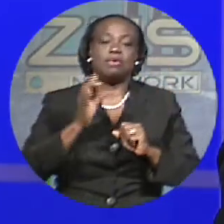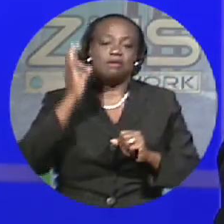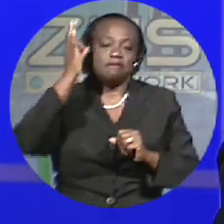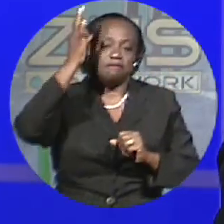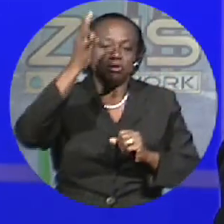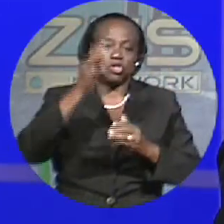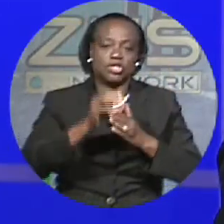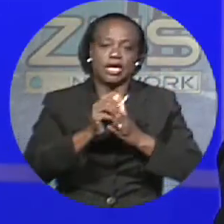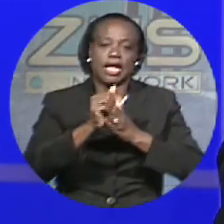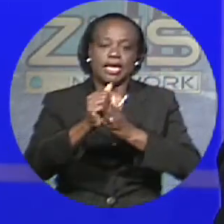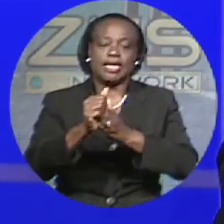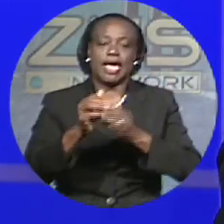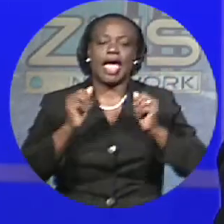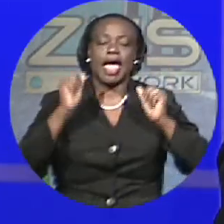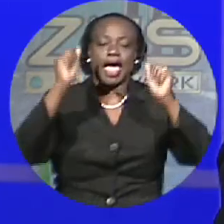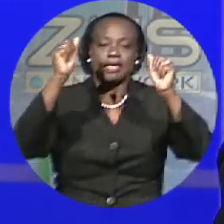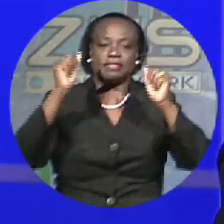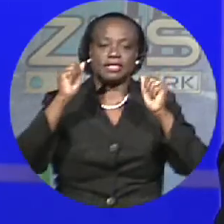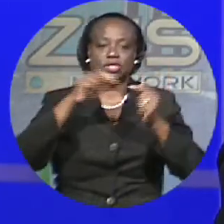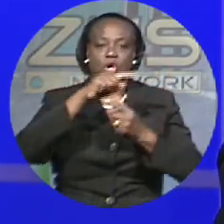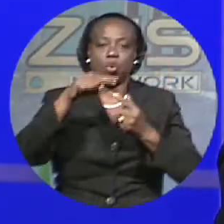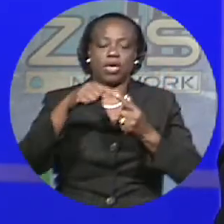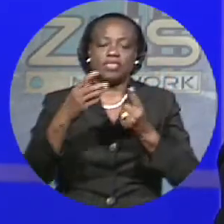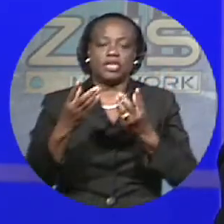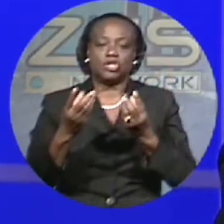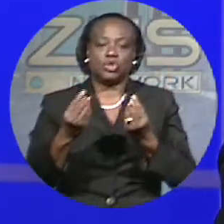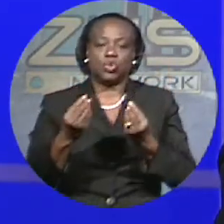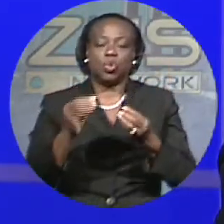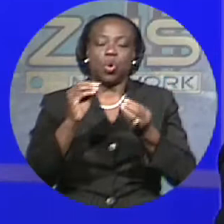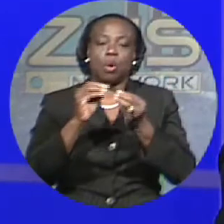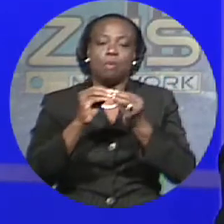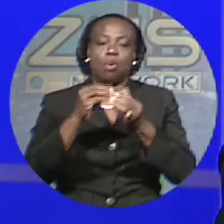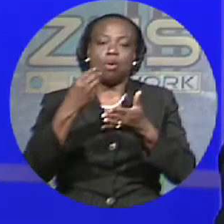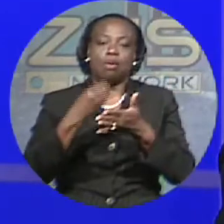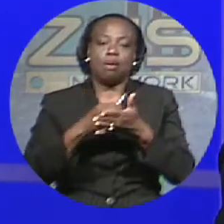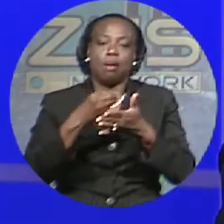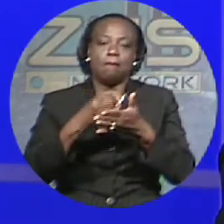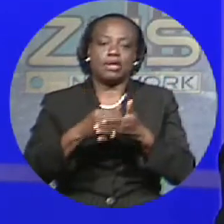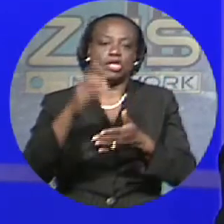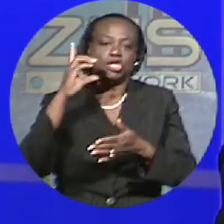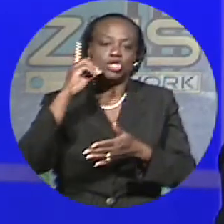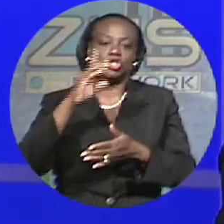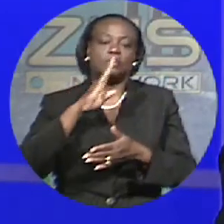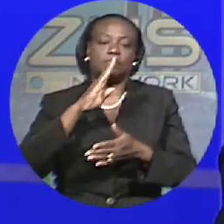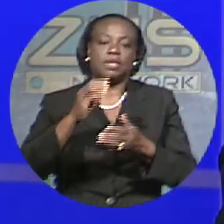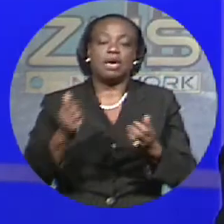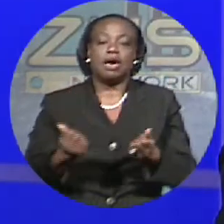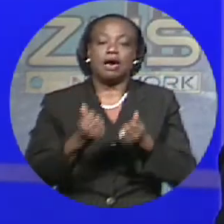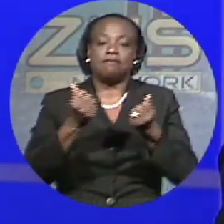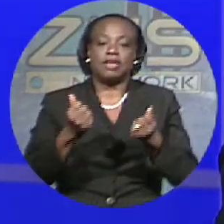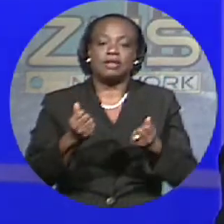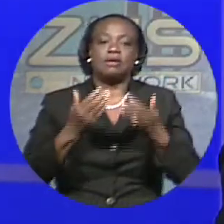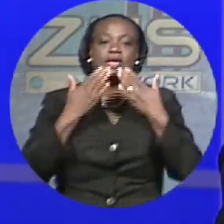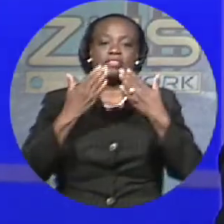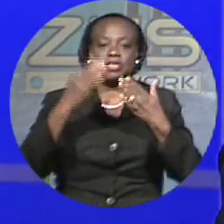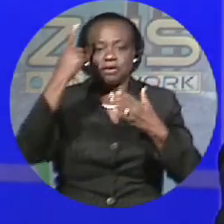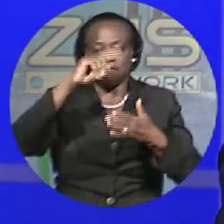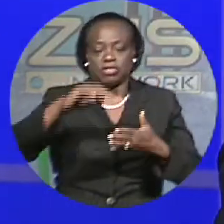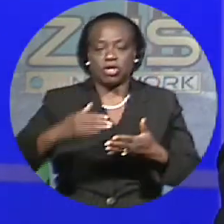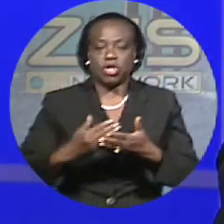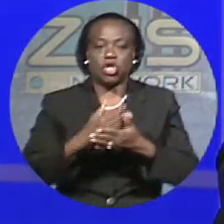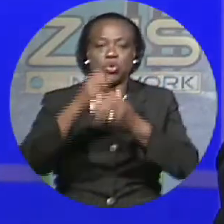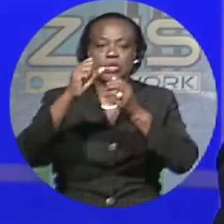the senior level, and when they do, more resources should be available thanks to a new system which has been put in place by the Bahamas Olympic